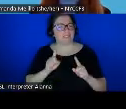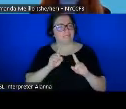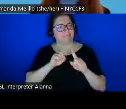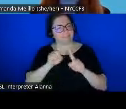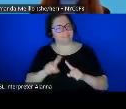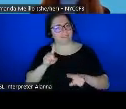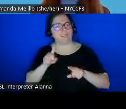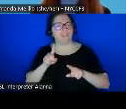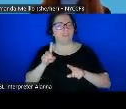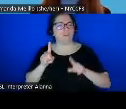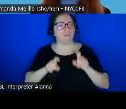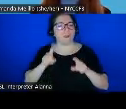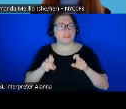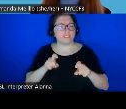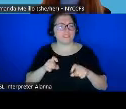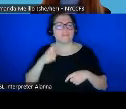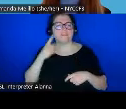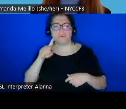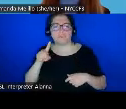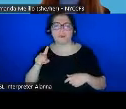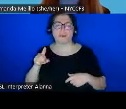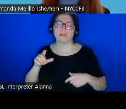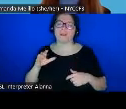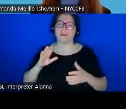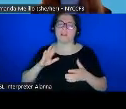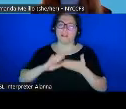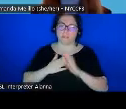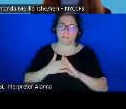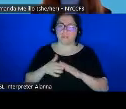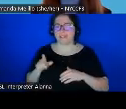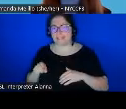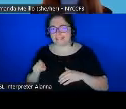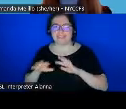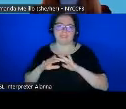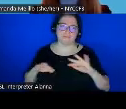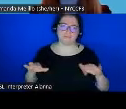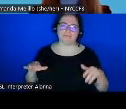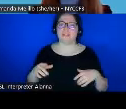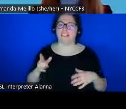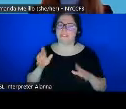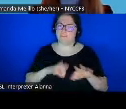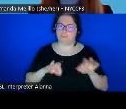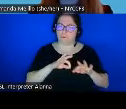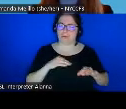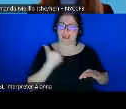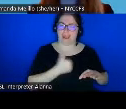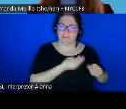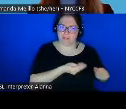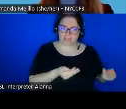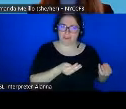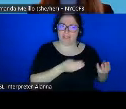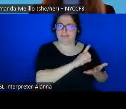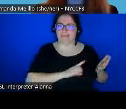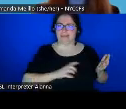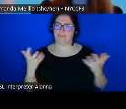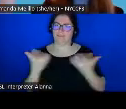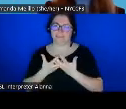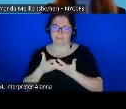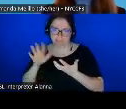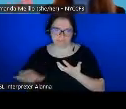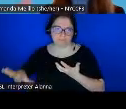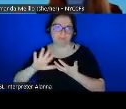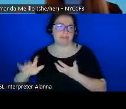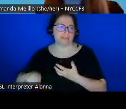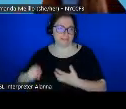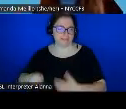organizations because so that we can ensure that we're designing the right materials with them in mind so i won't